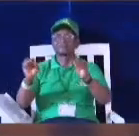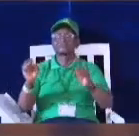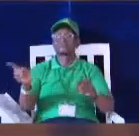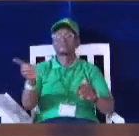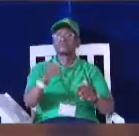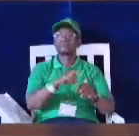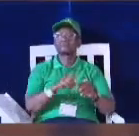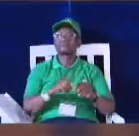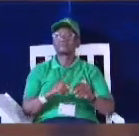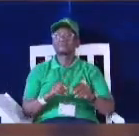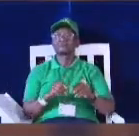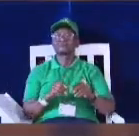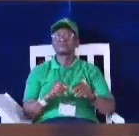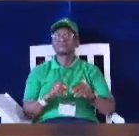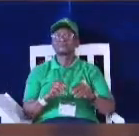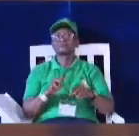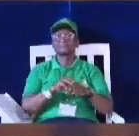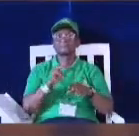PhD mathematics stuff.